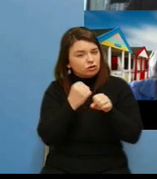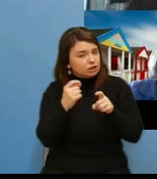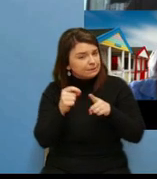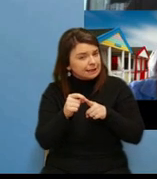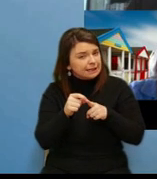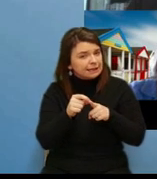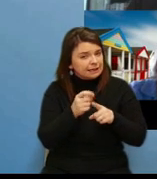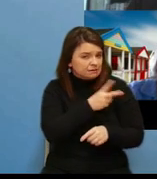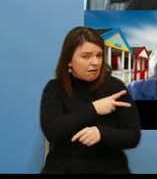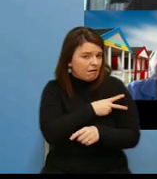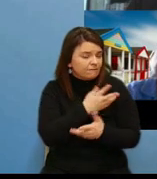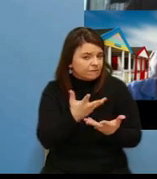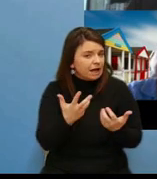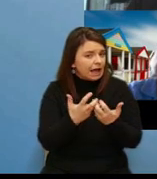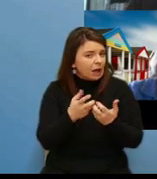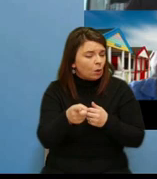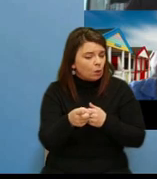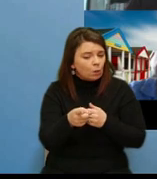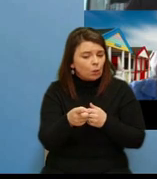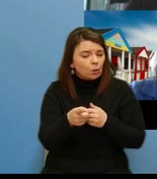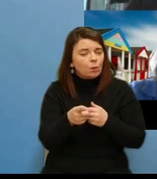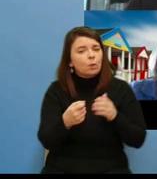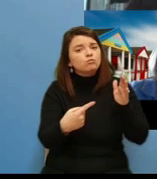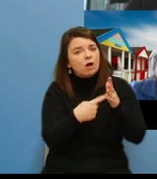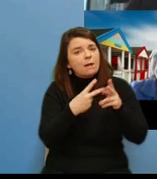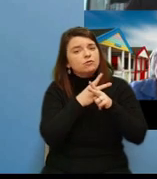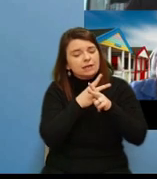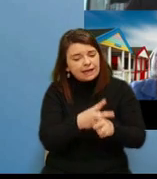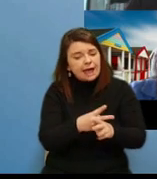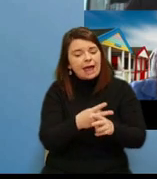colleagues, general GP colleagues,